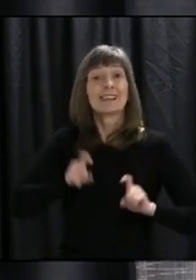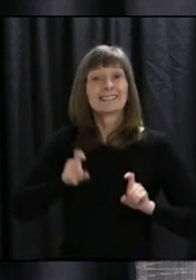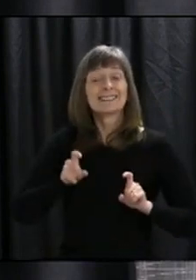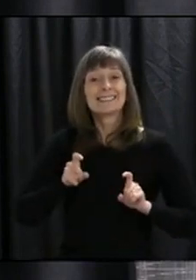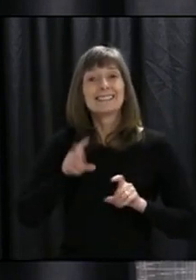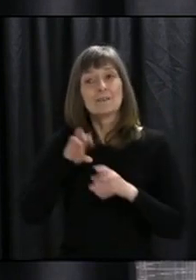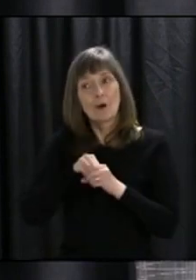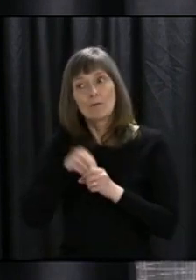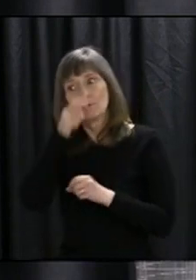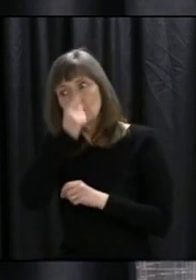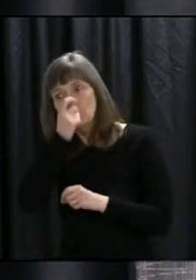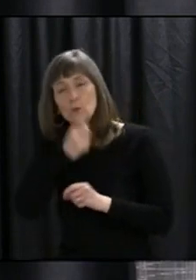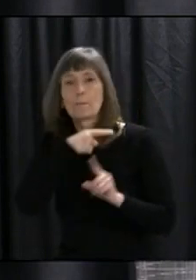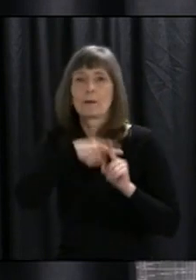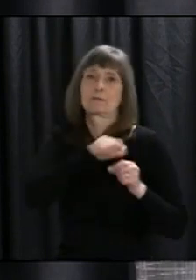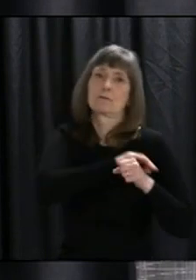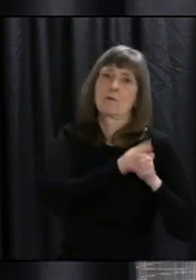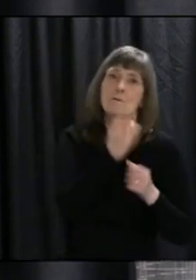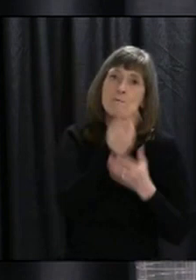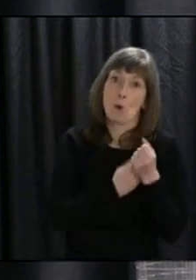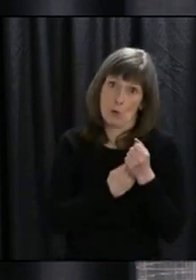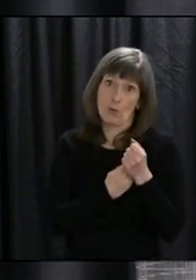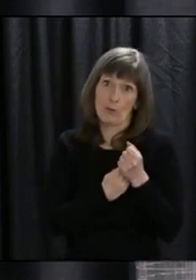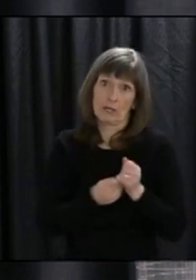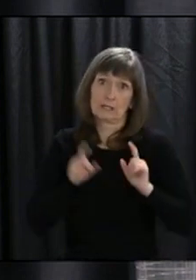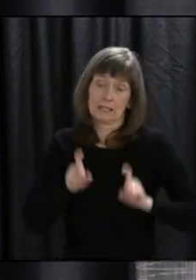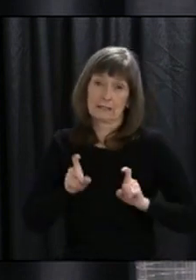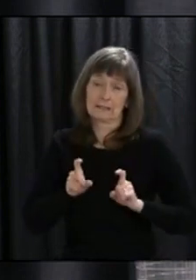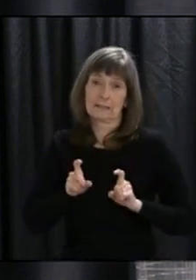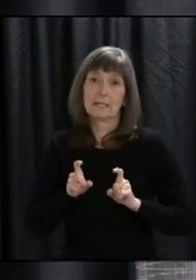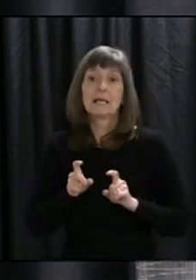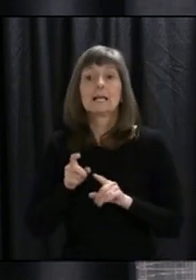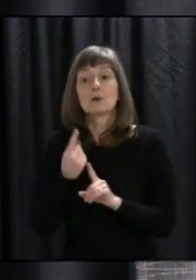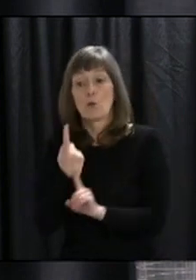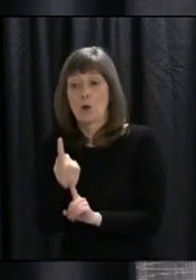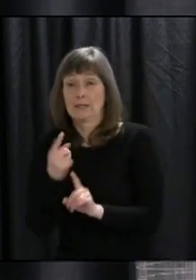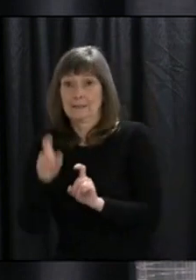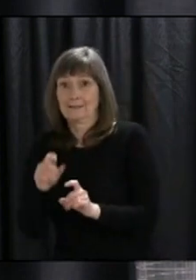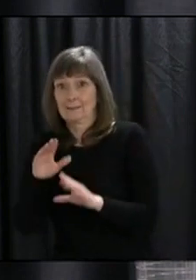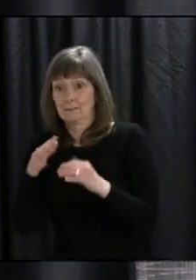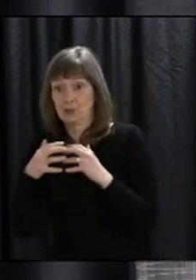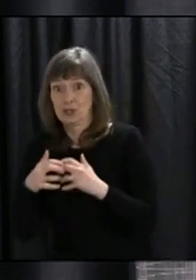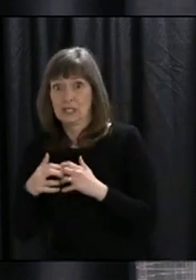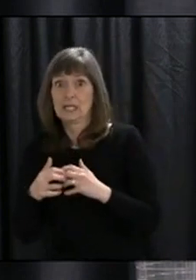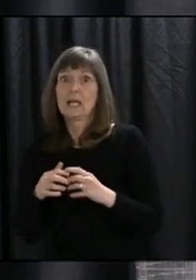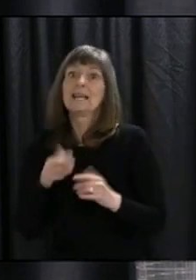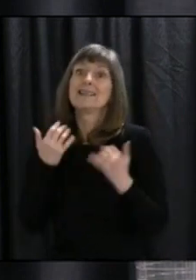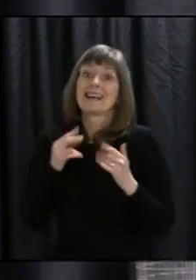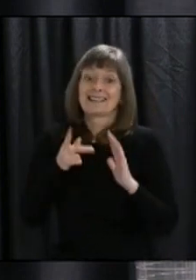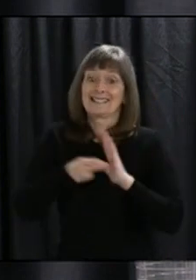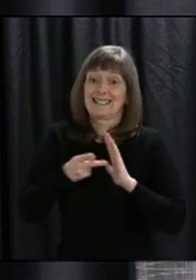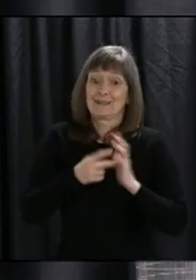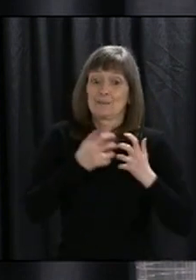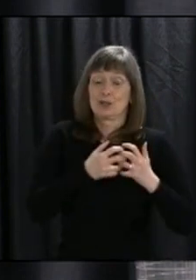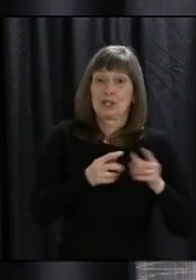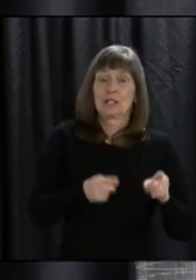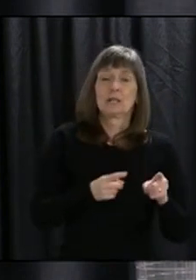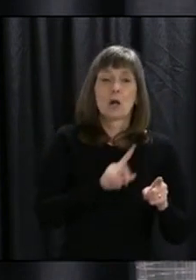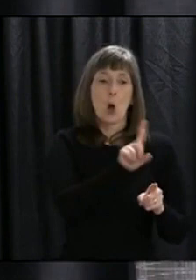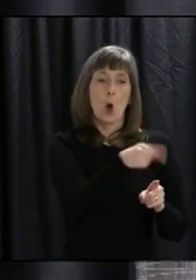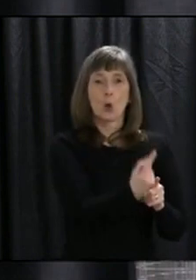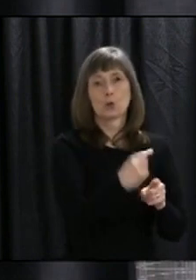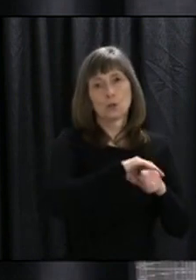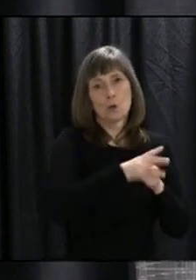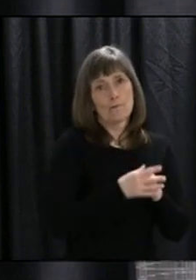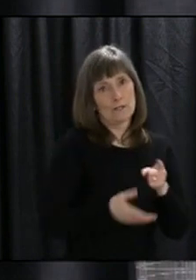may recall that very recently we brought on stream another machine dedicated to COVID only, and were that